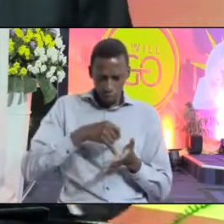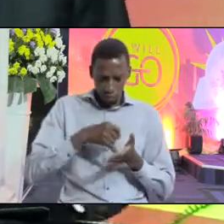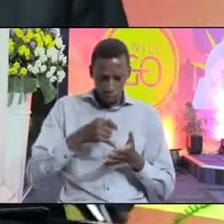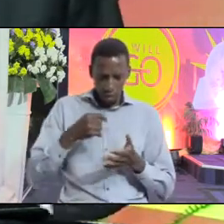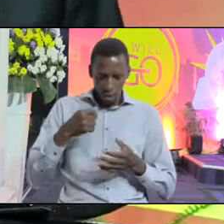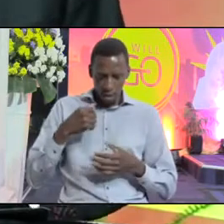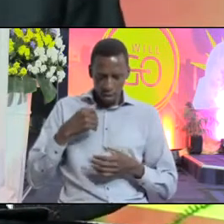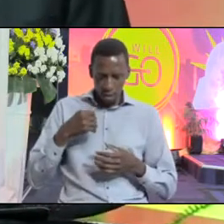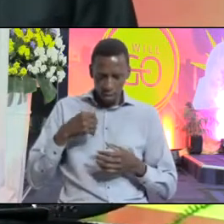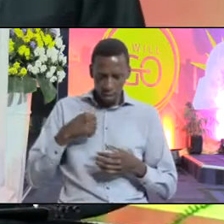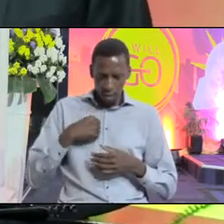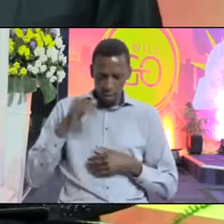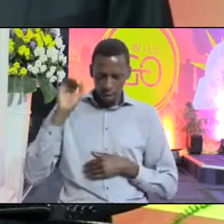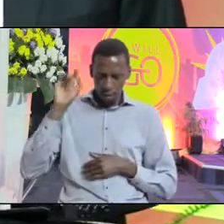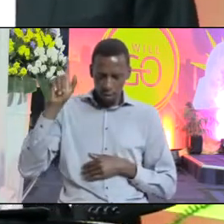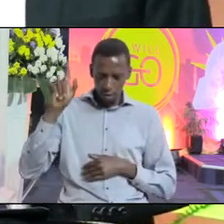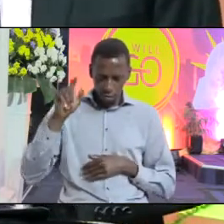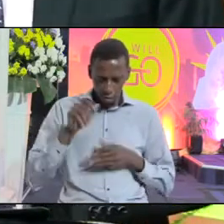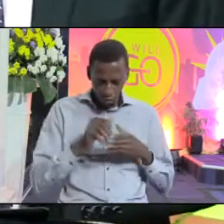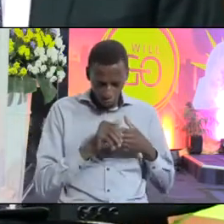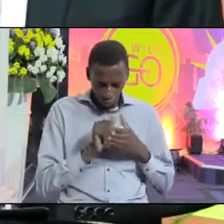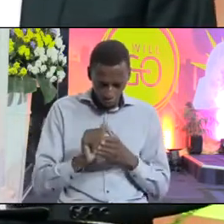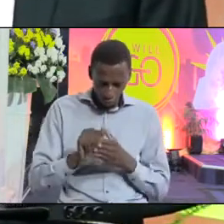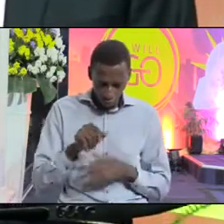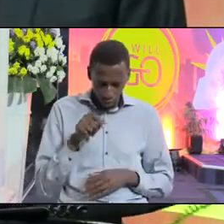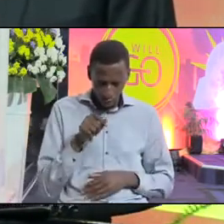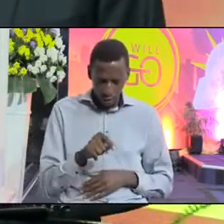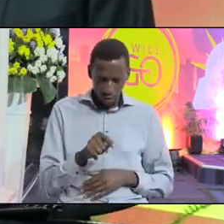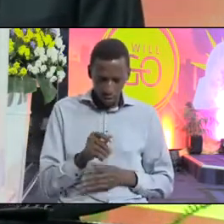to guide this ship.